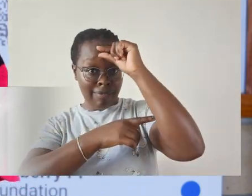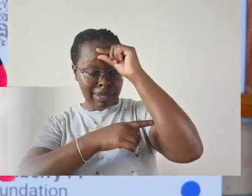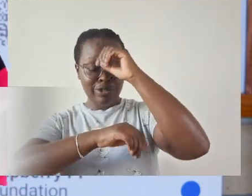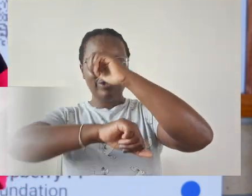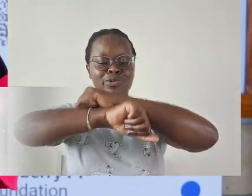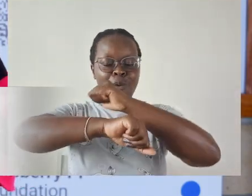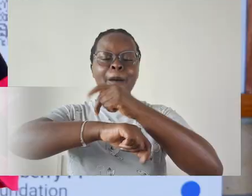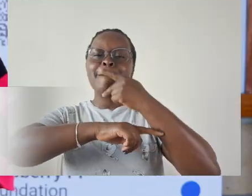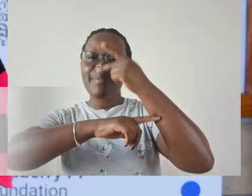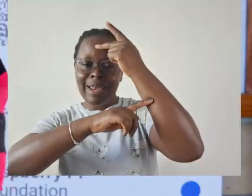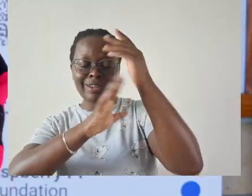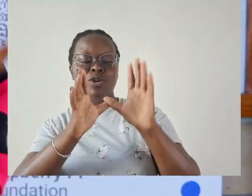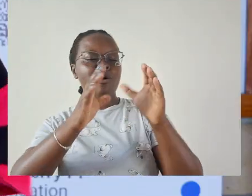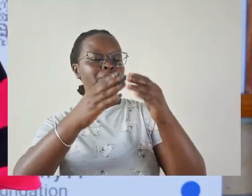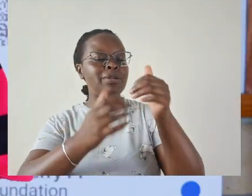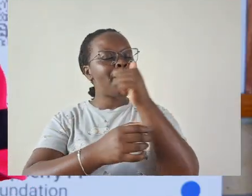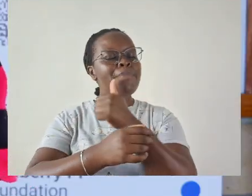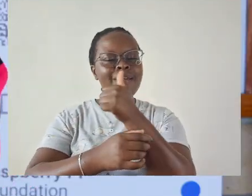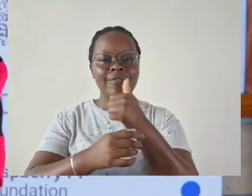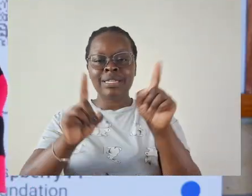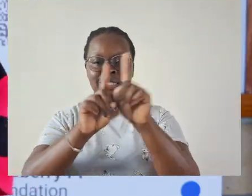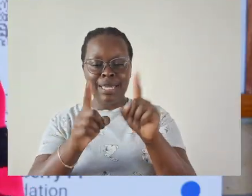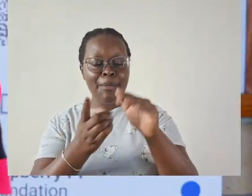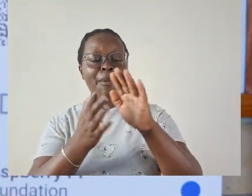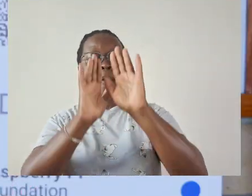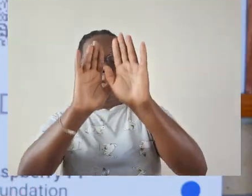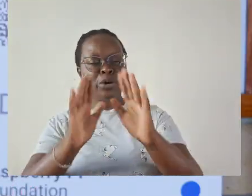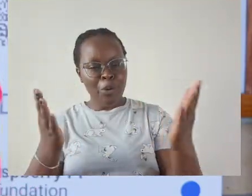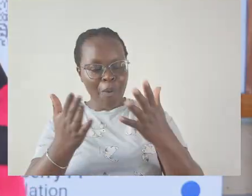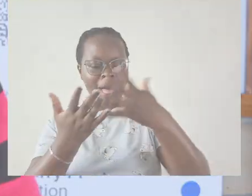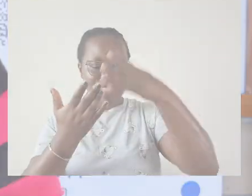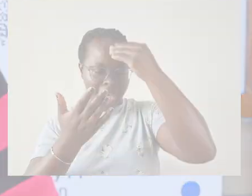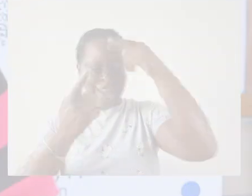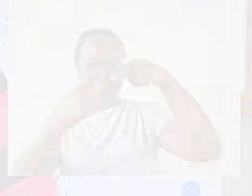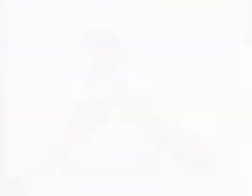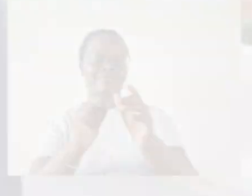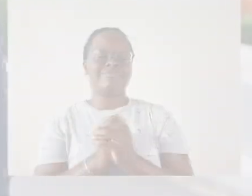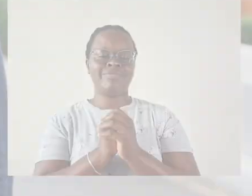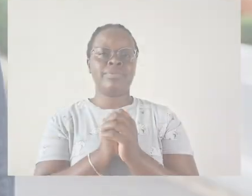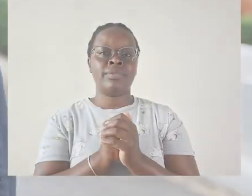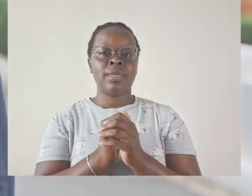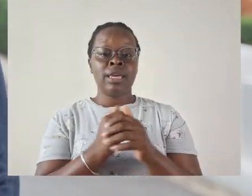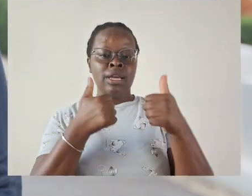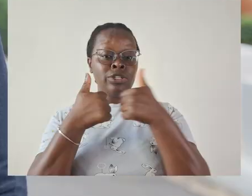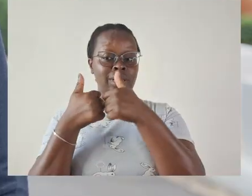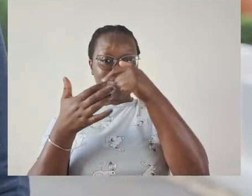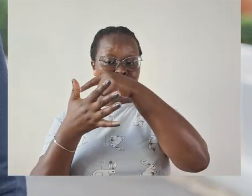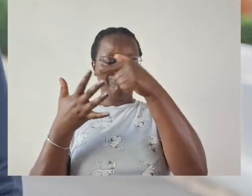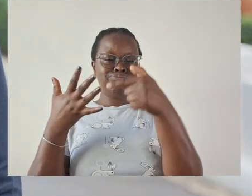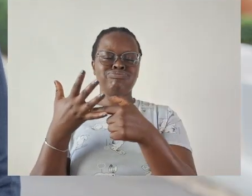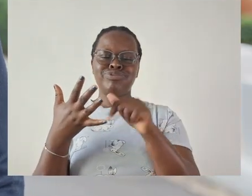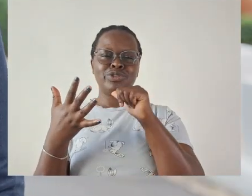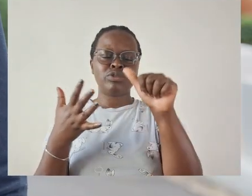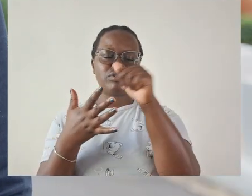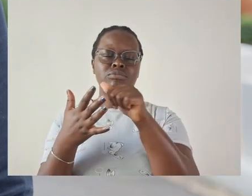governments, schools, parents, communities, private sector, and most importantly, learners themselves. Challenging these myths isn't just